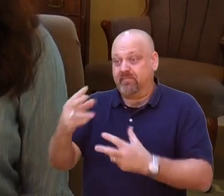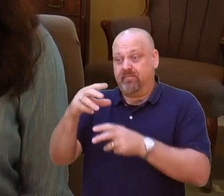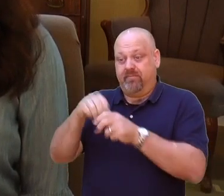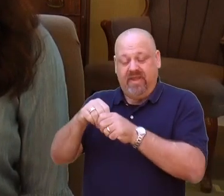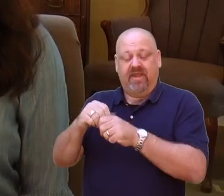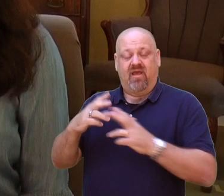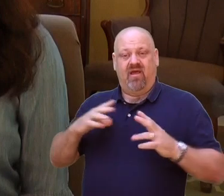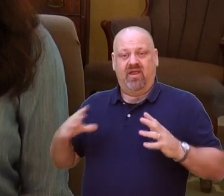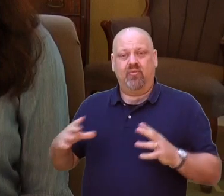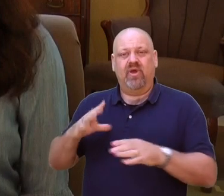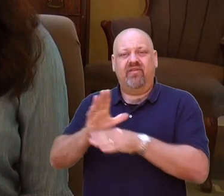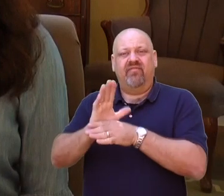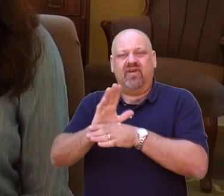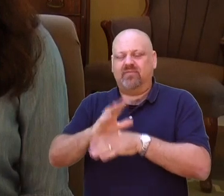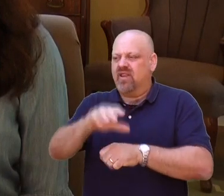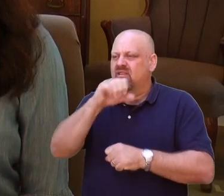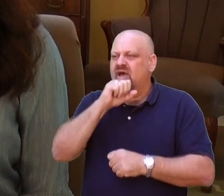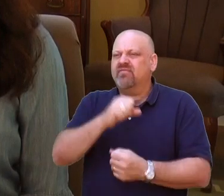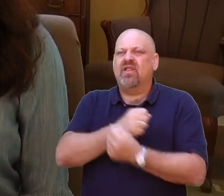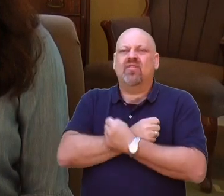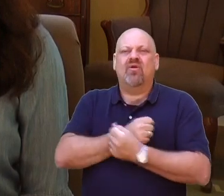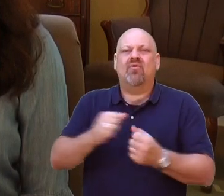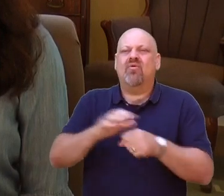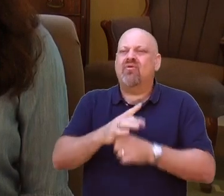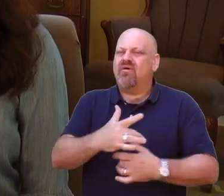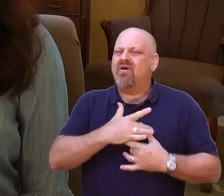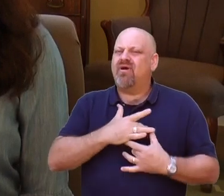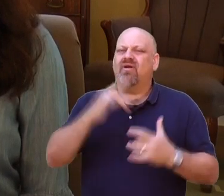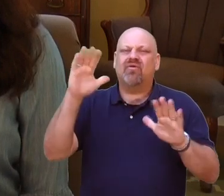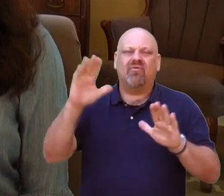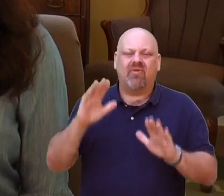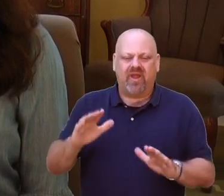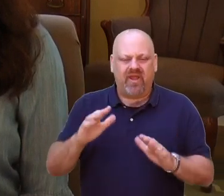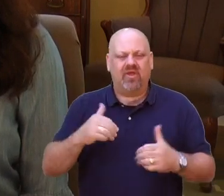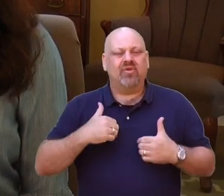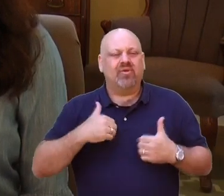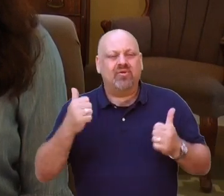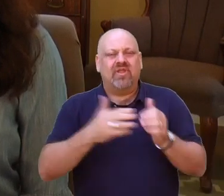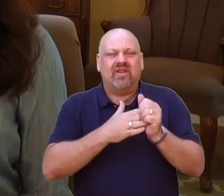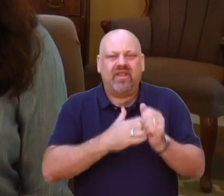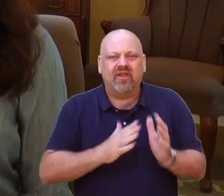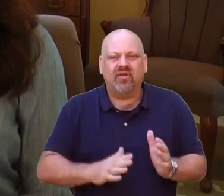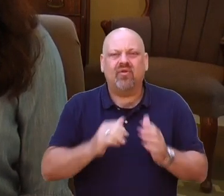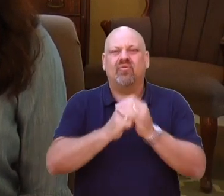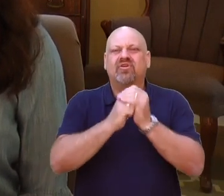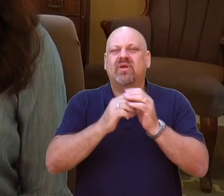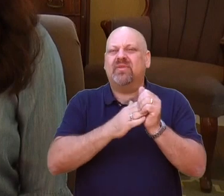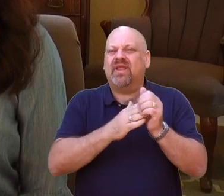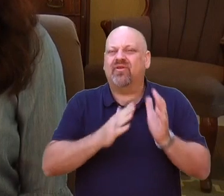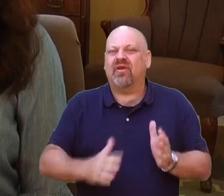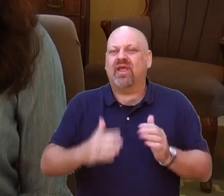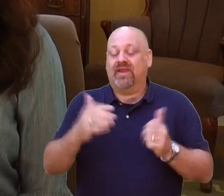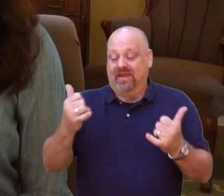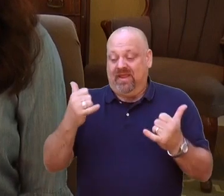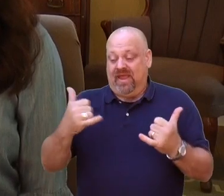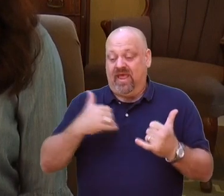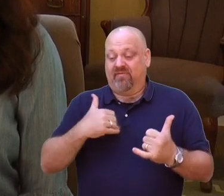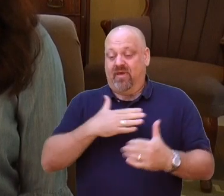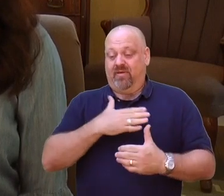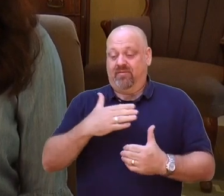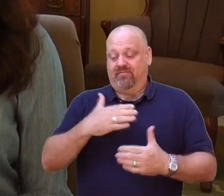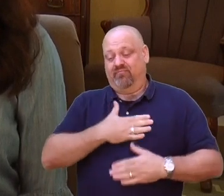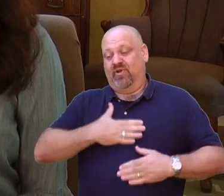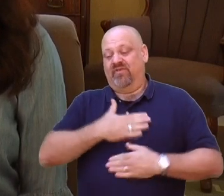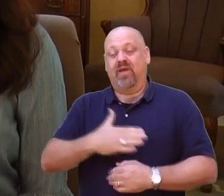actually in the cast of one of our Bible Man episodes. And he has been in a number of Hollywood films, but he loves the Lord with